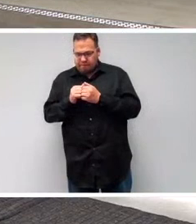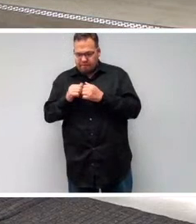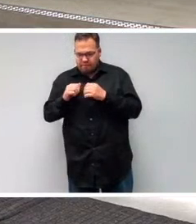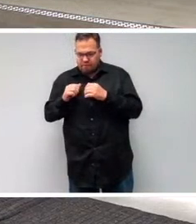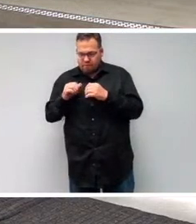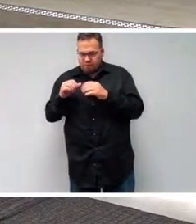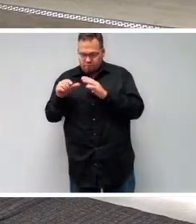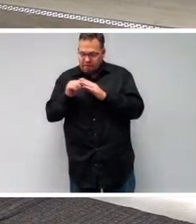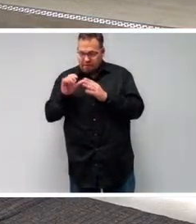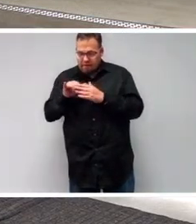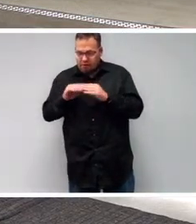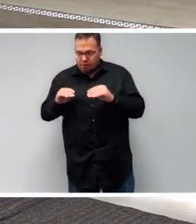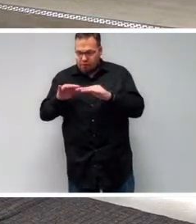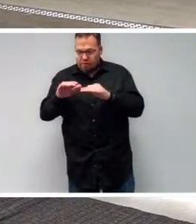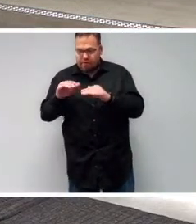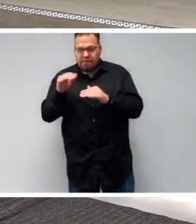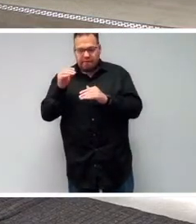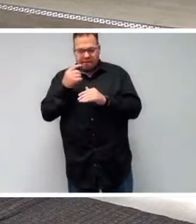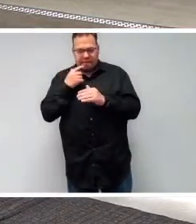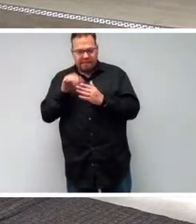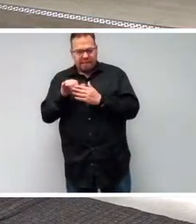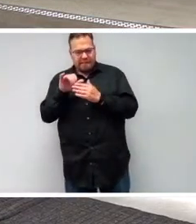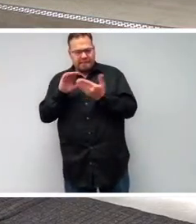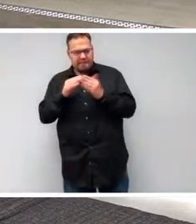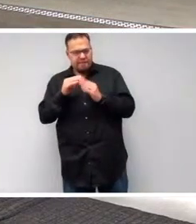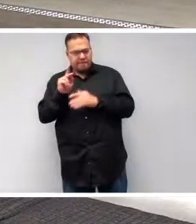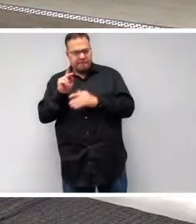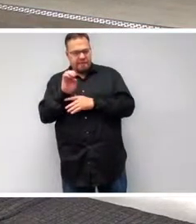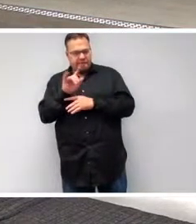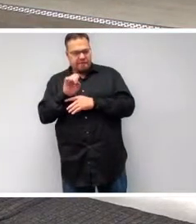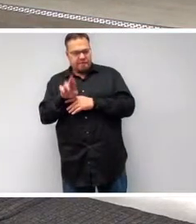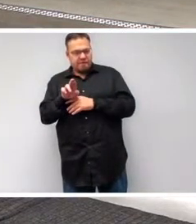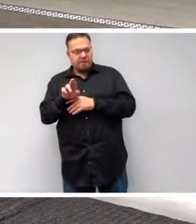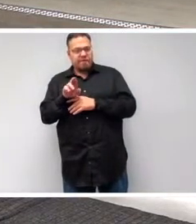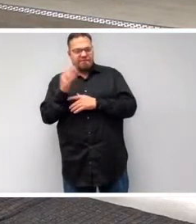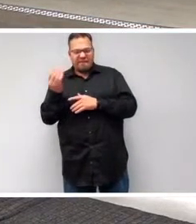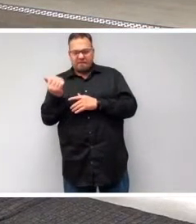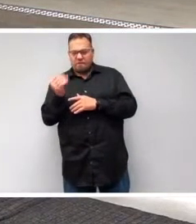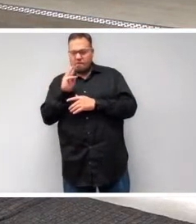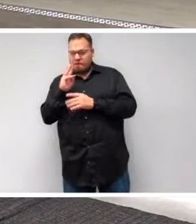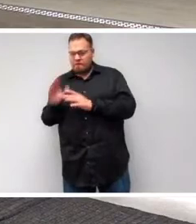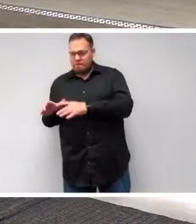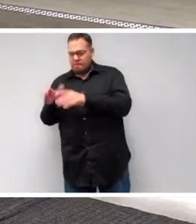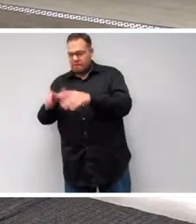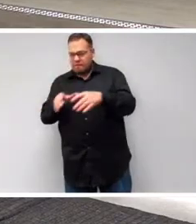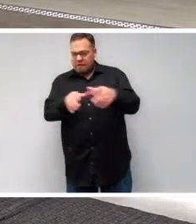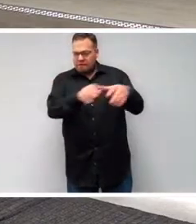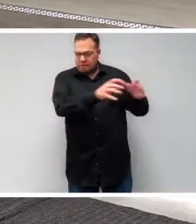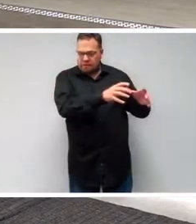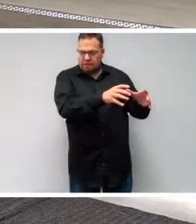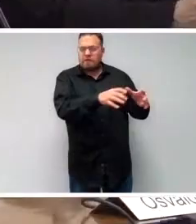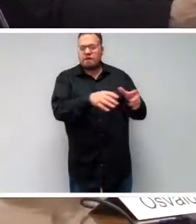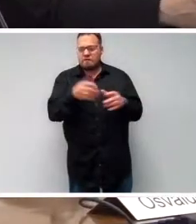know, you mentioned the city of Keizer 15 water supply wells. Has there been any